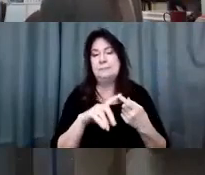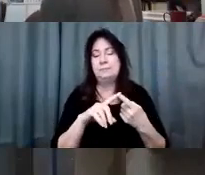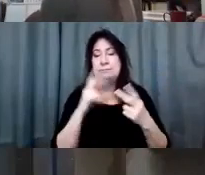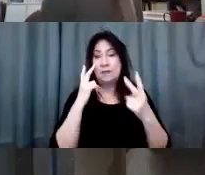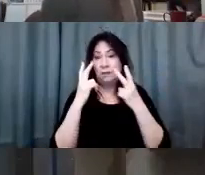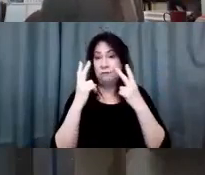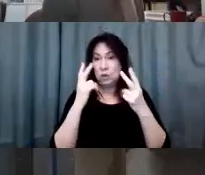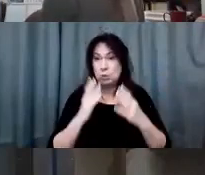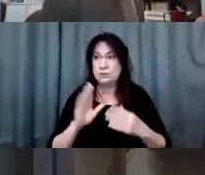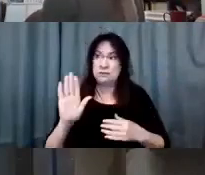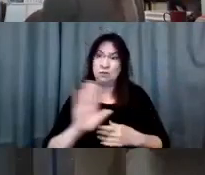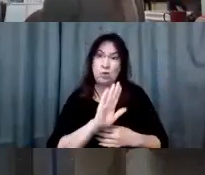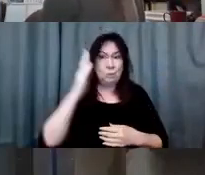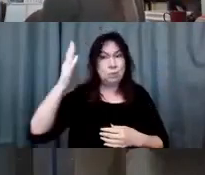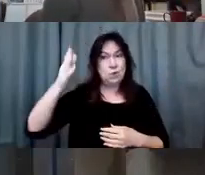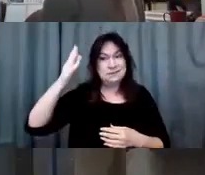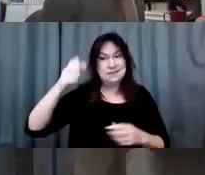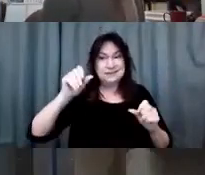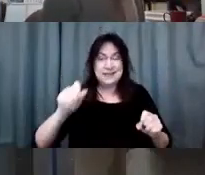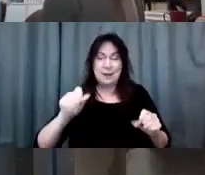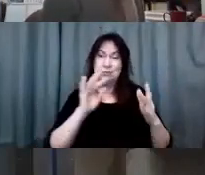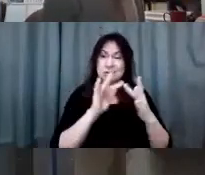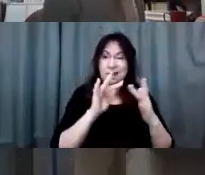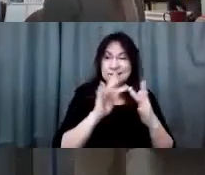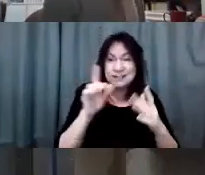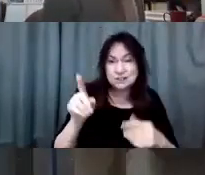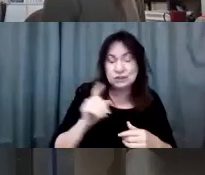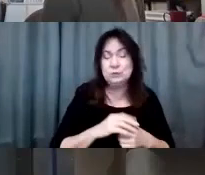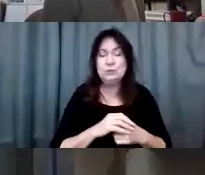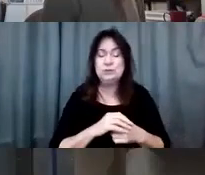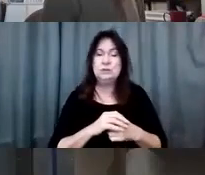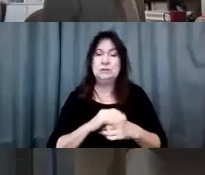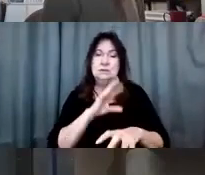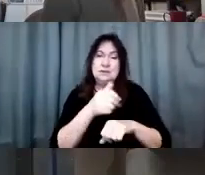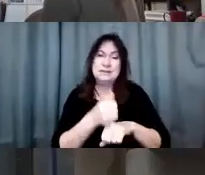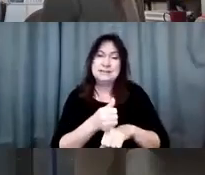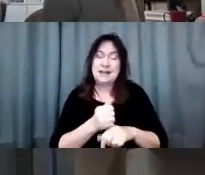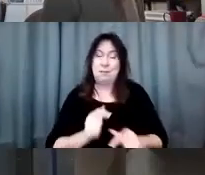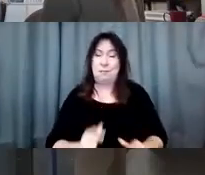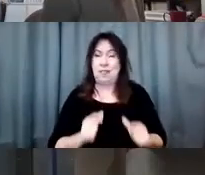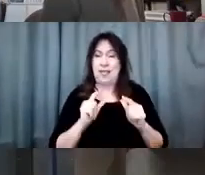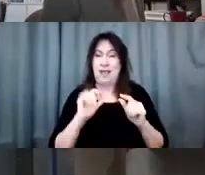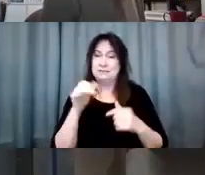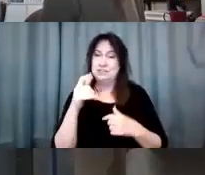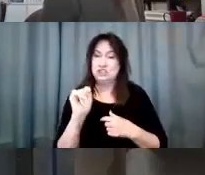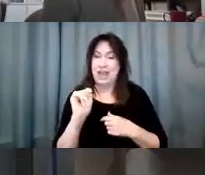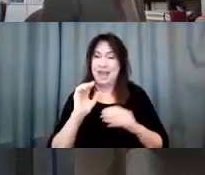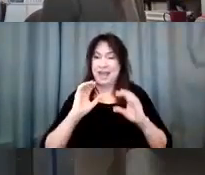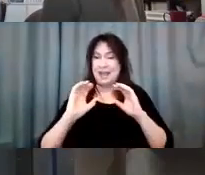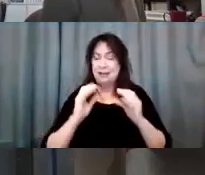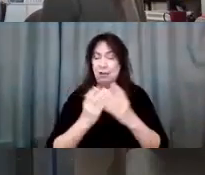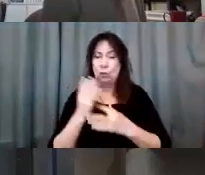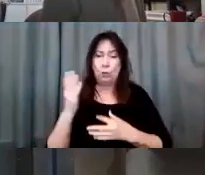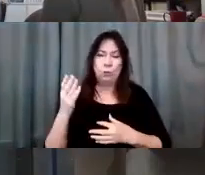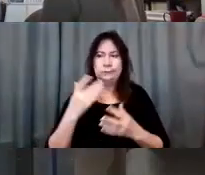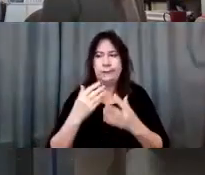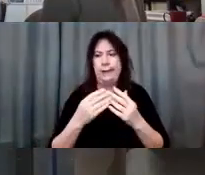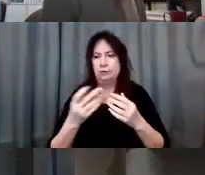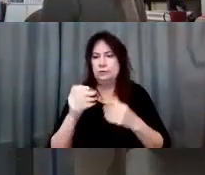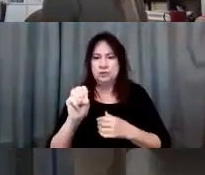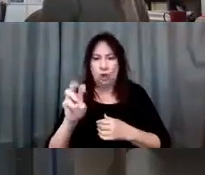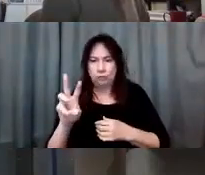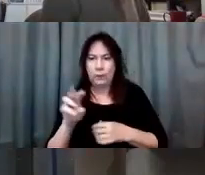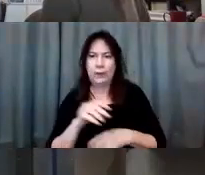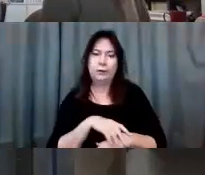viewers of your presentation being able to contact you to set up live chats through your portal of choice. You can do